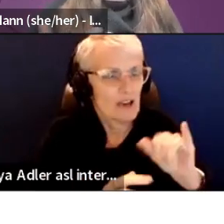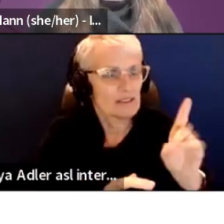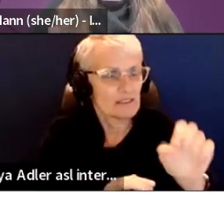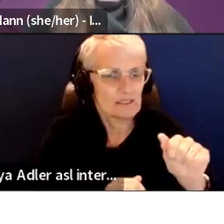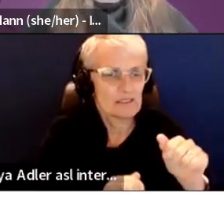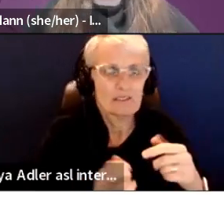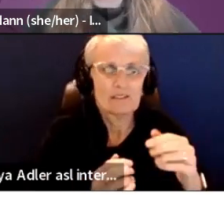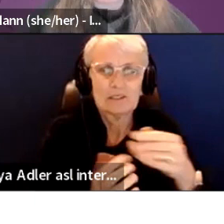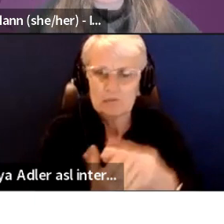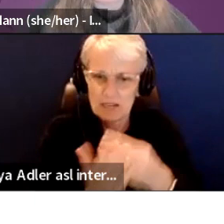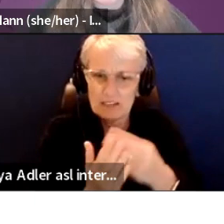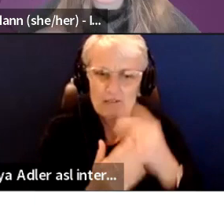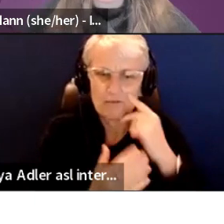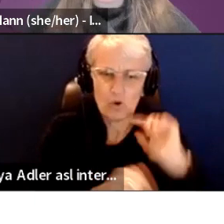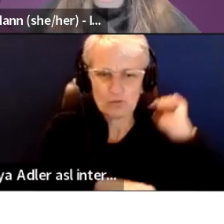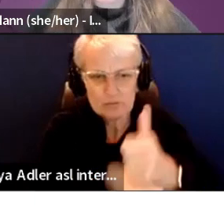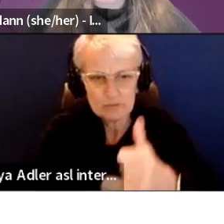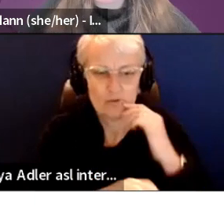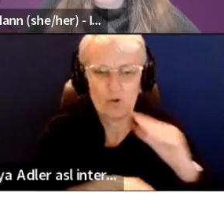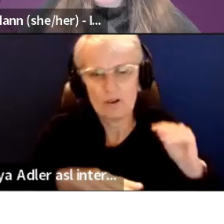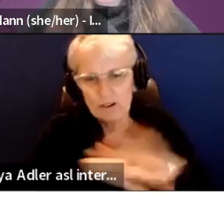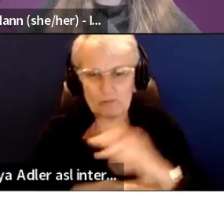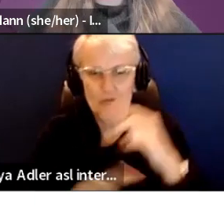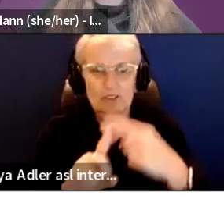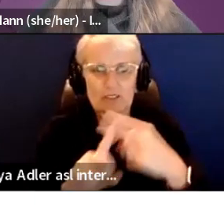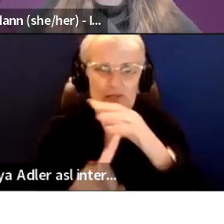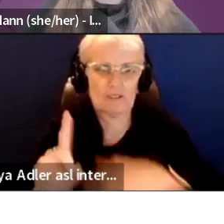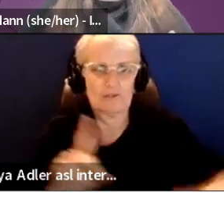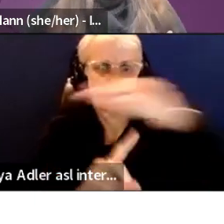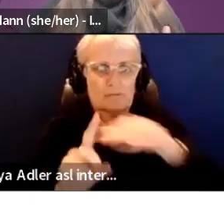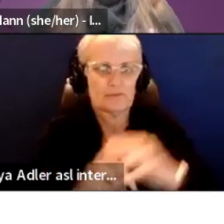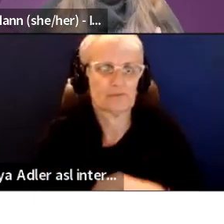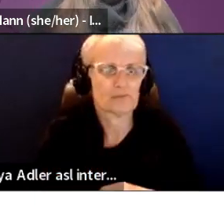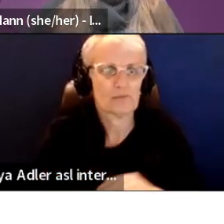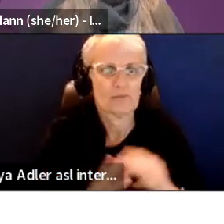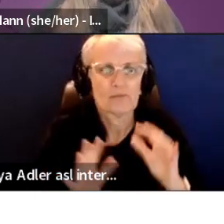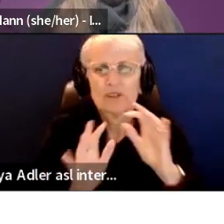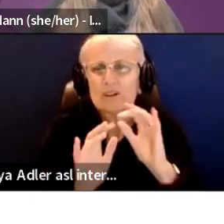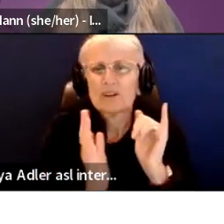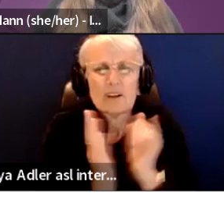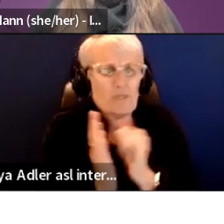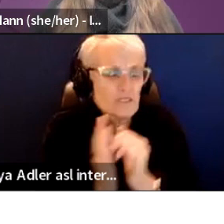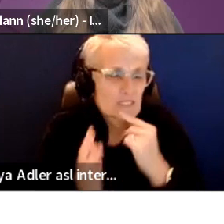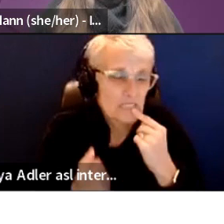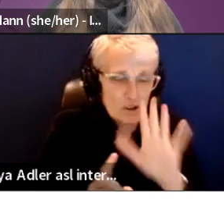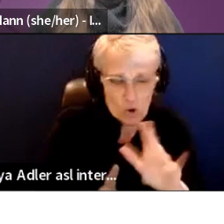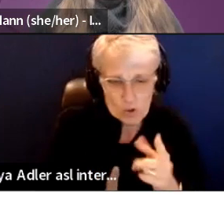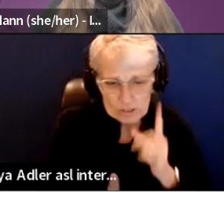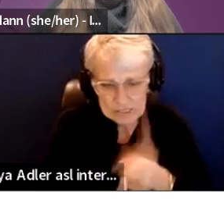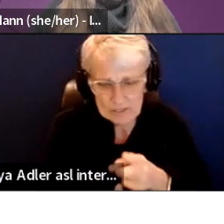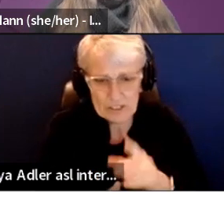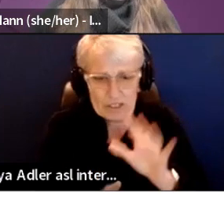something that will help them have a positive impact on the environment. So it would be impossible for us to say whether your specific green